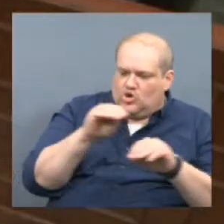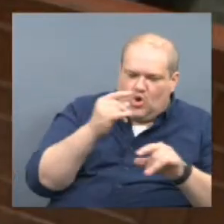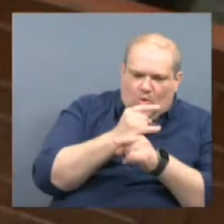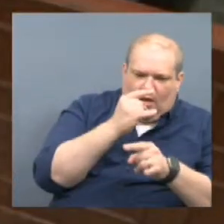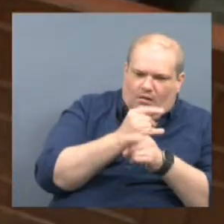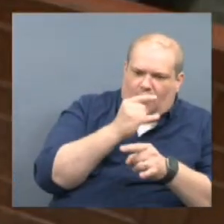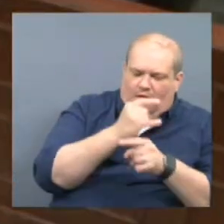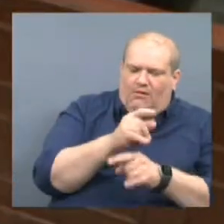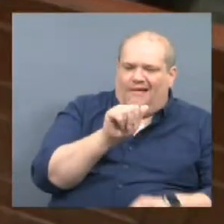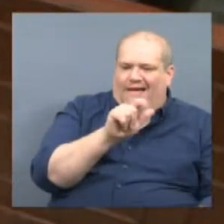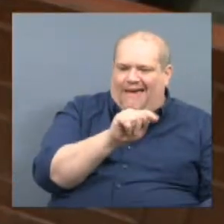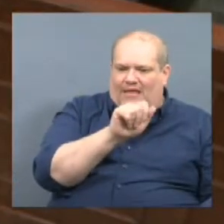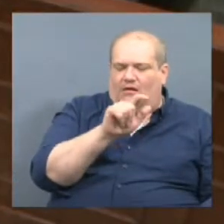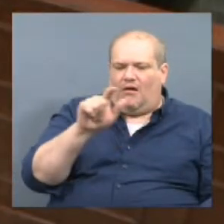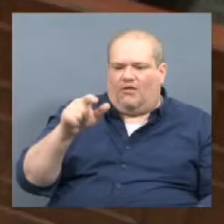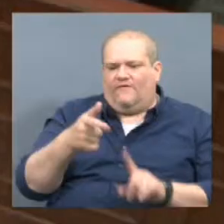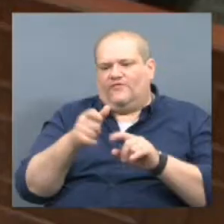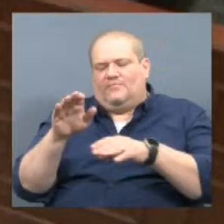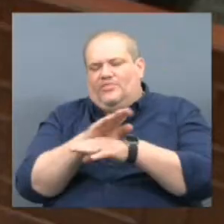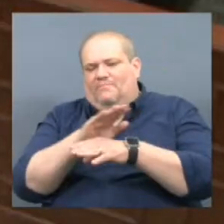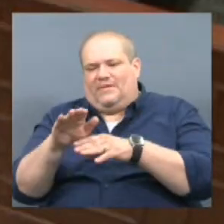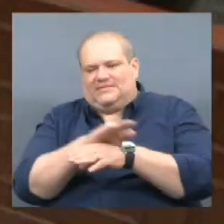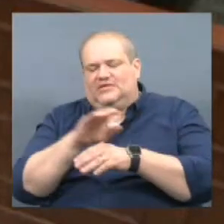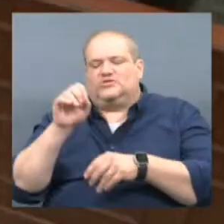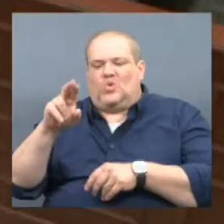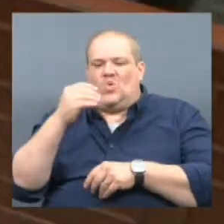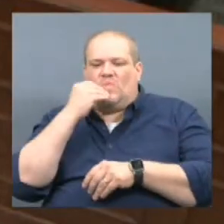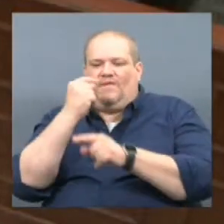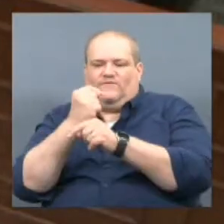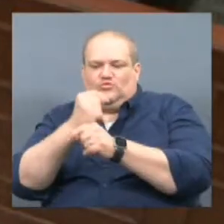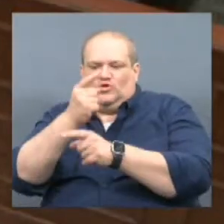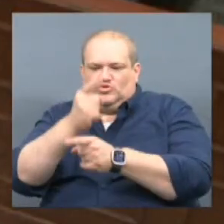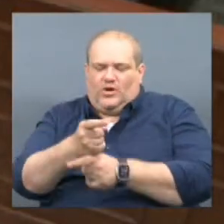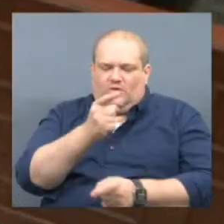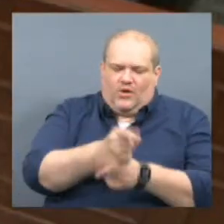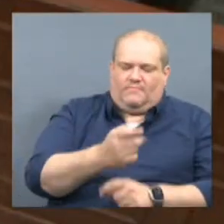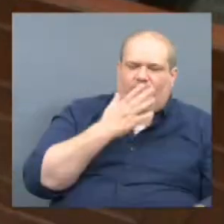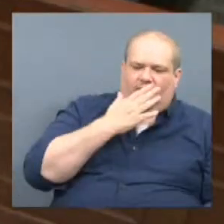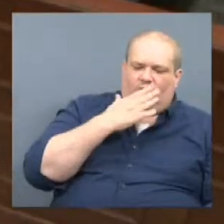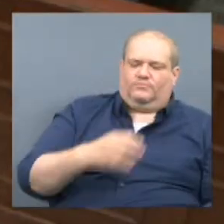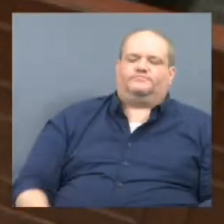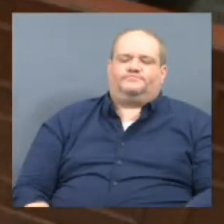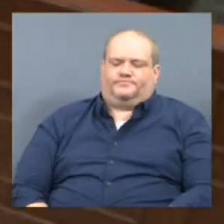alcohol At license all. or permits from the business At all. entity nor the food trucks, correct? Correct. Thank you.